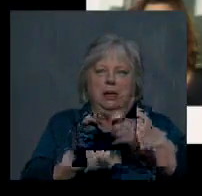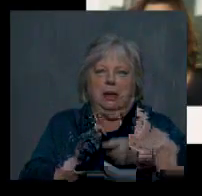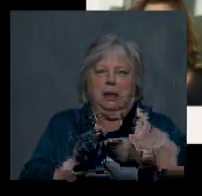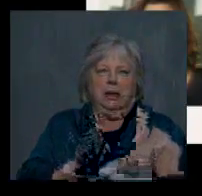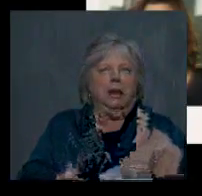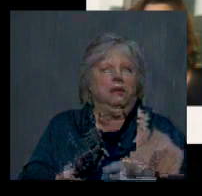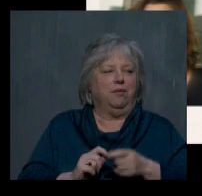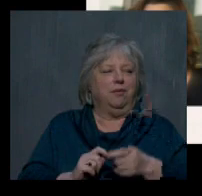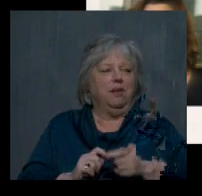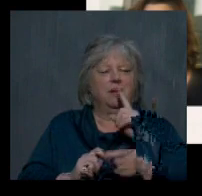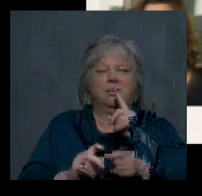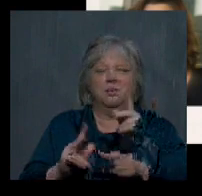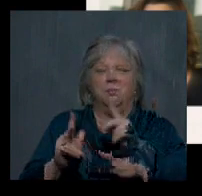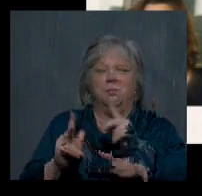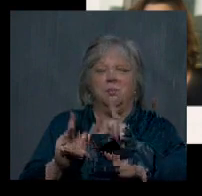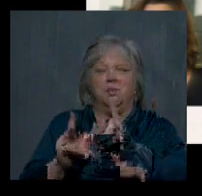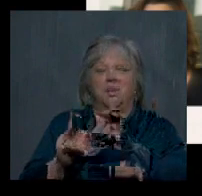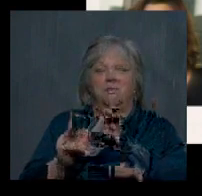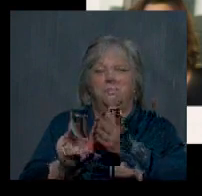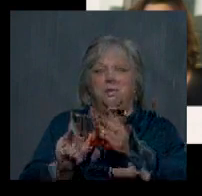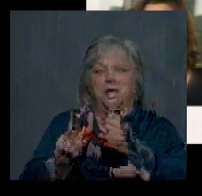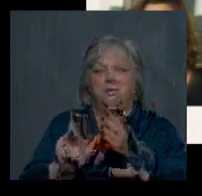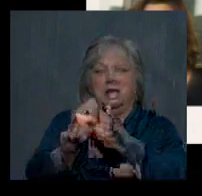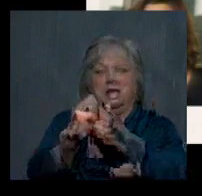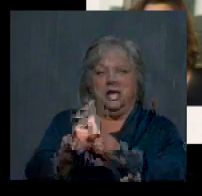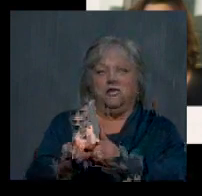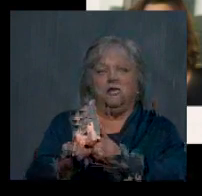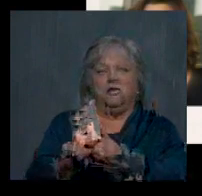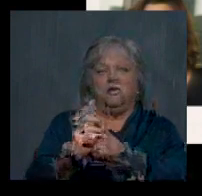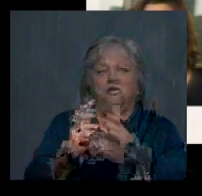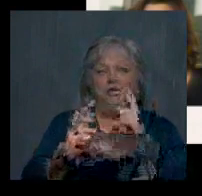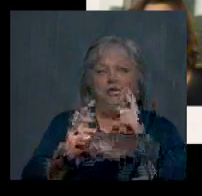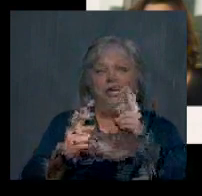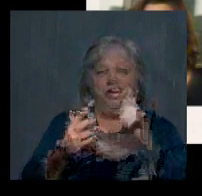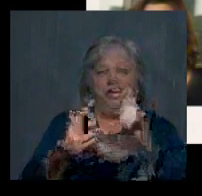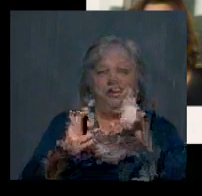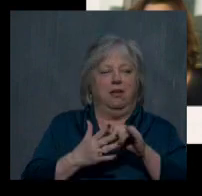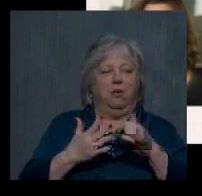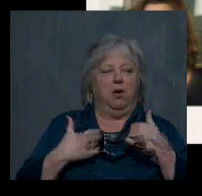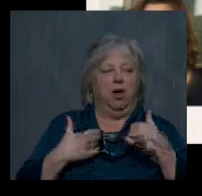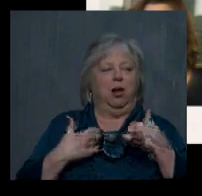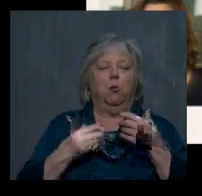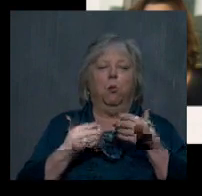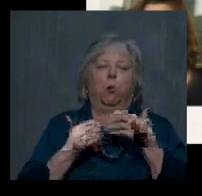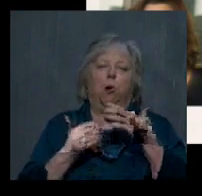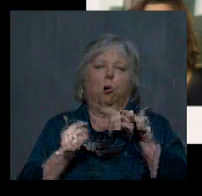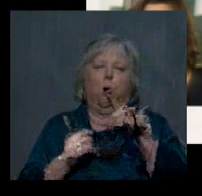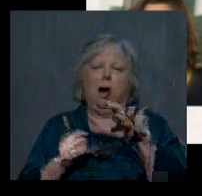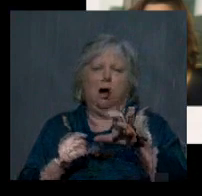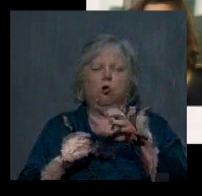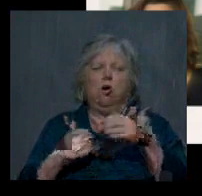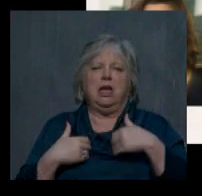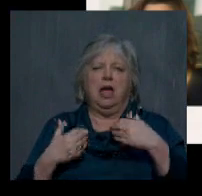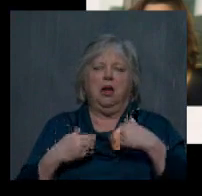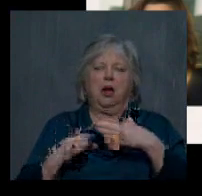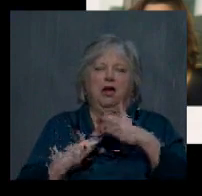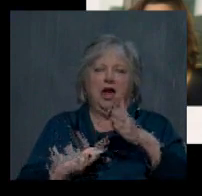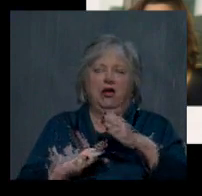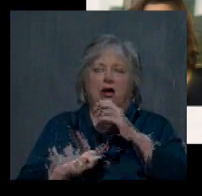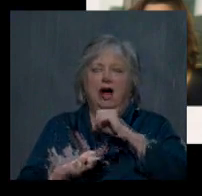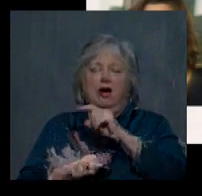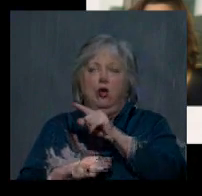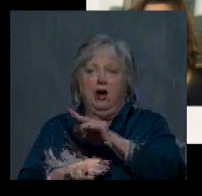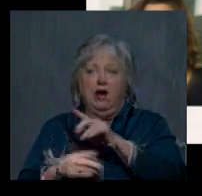I've been in leadership of our think big young professionals 8 to